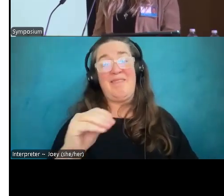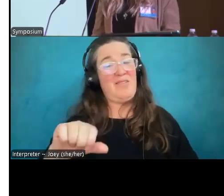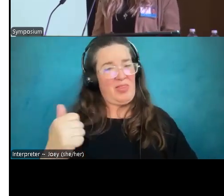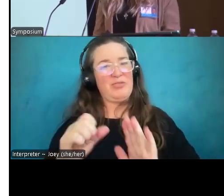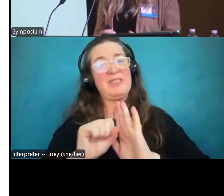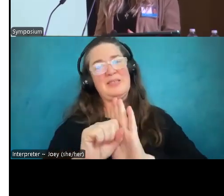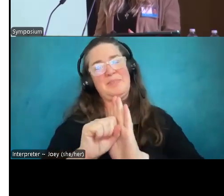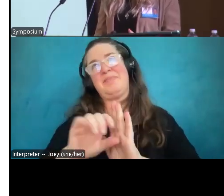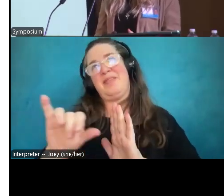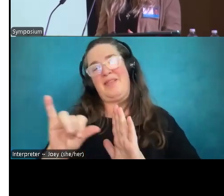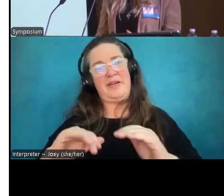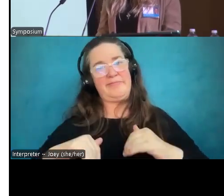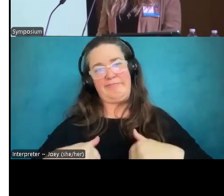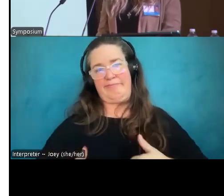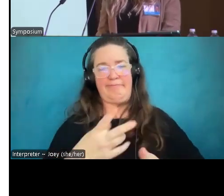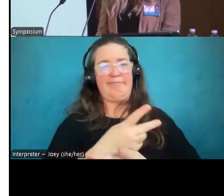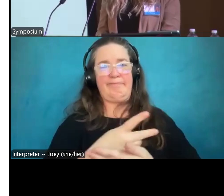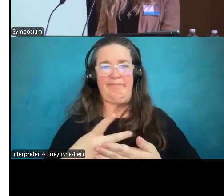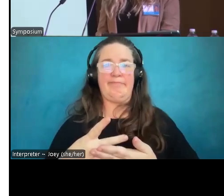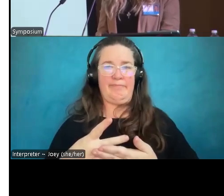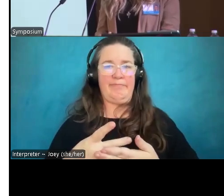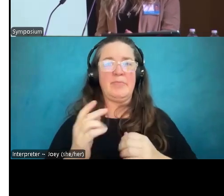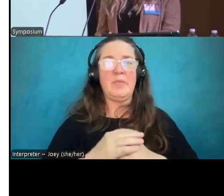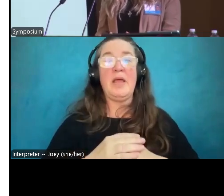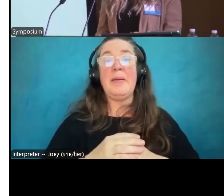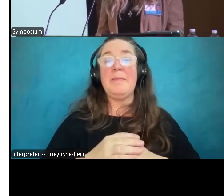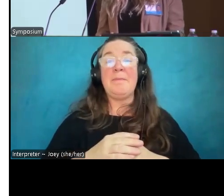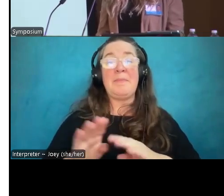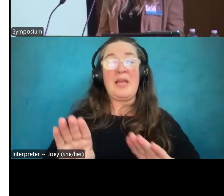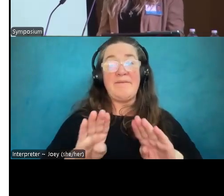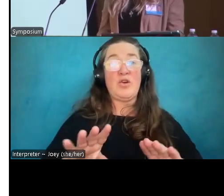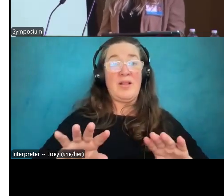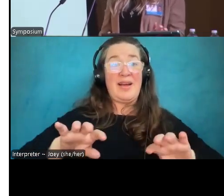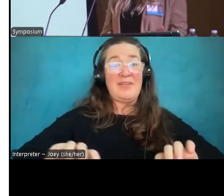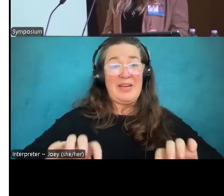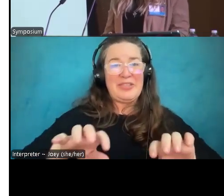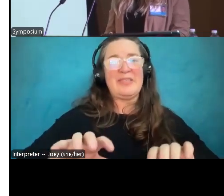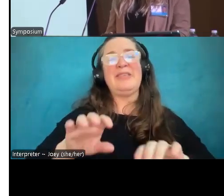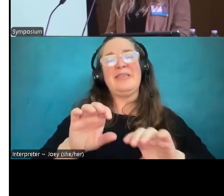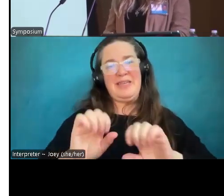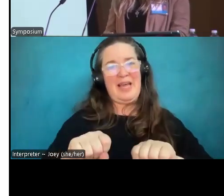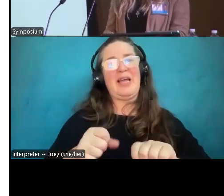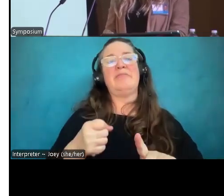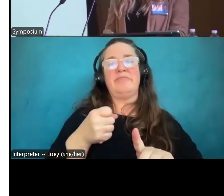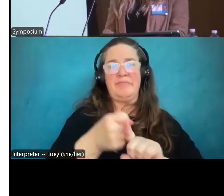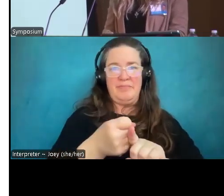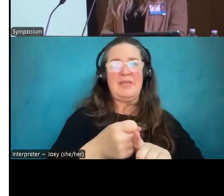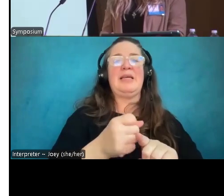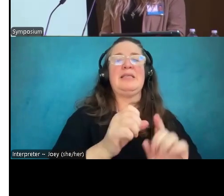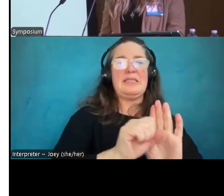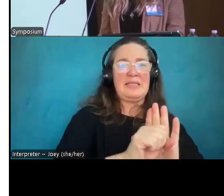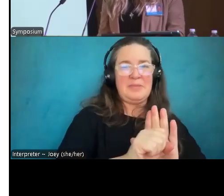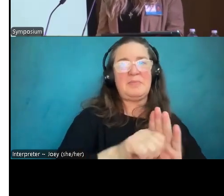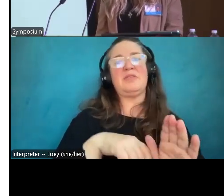and behaviors impact one another. So according to the model behind behavioral activation, long COVID